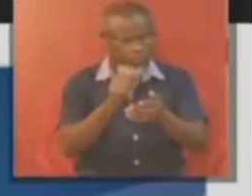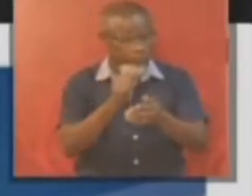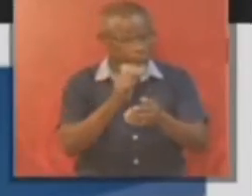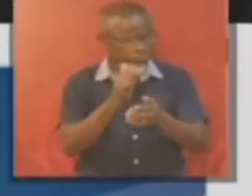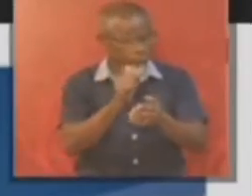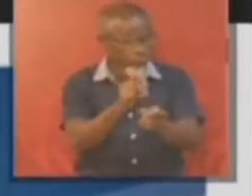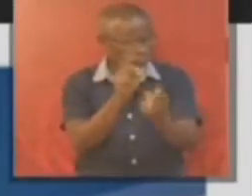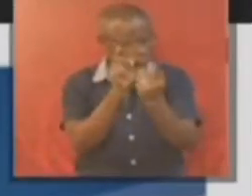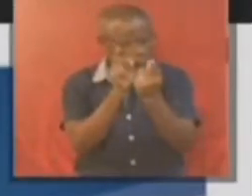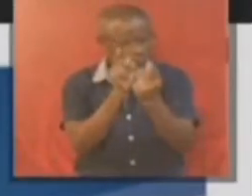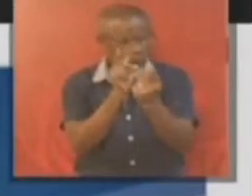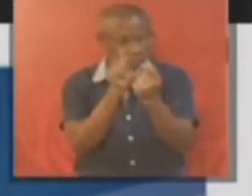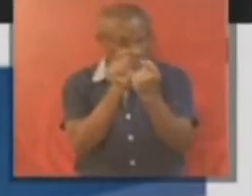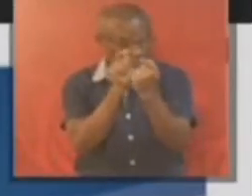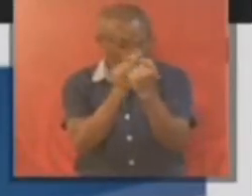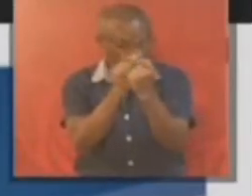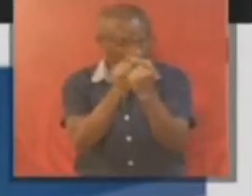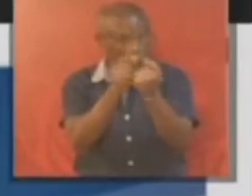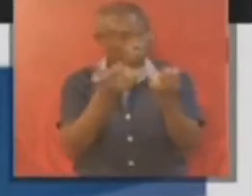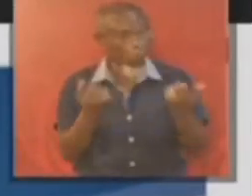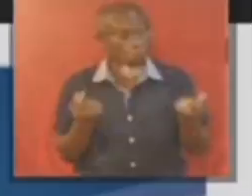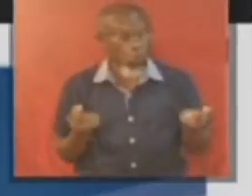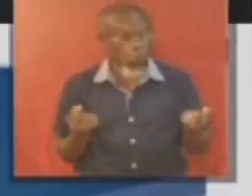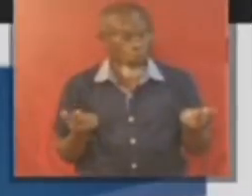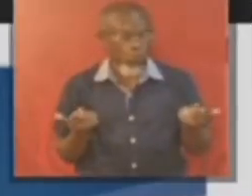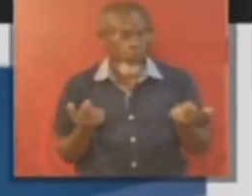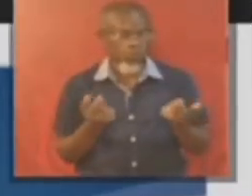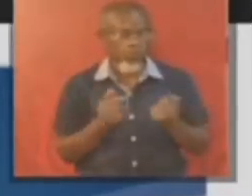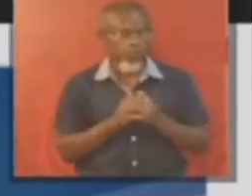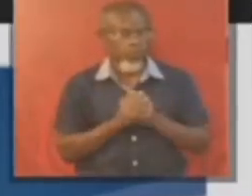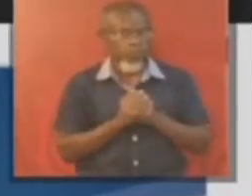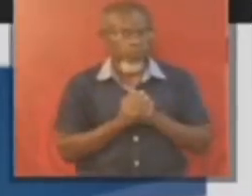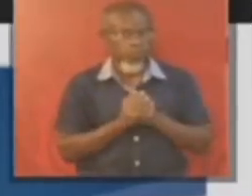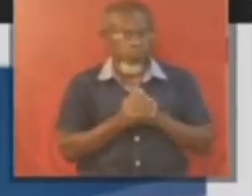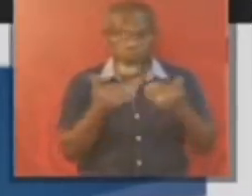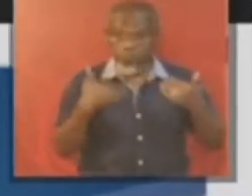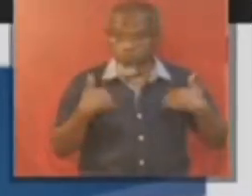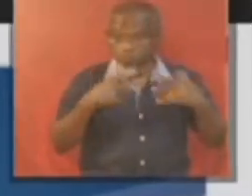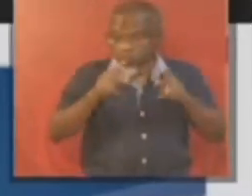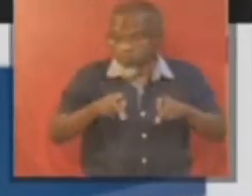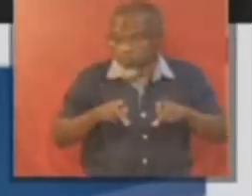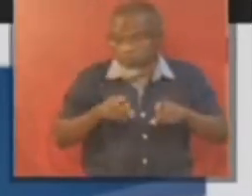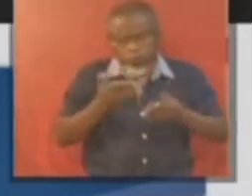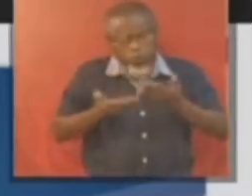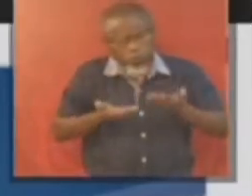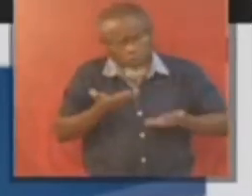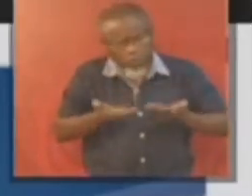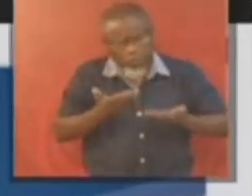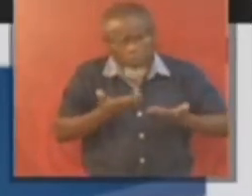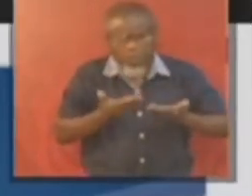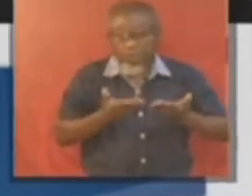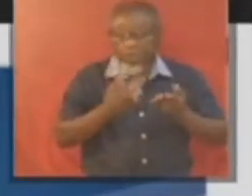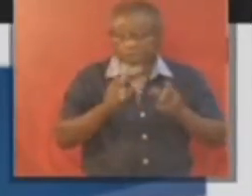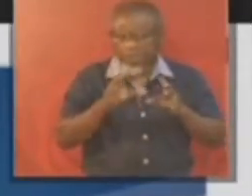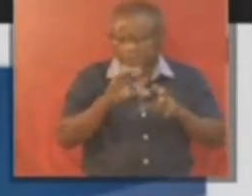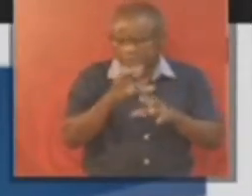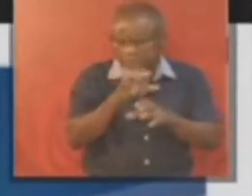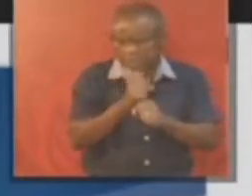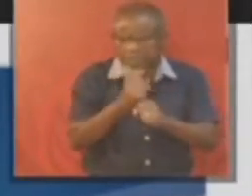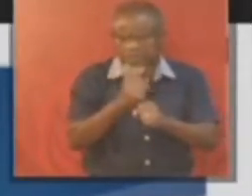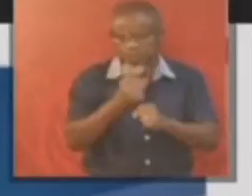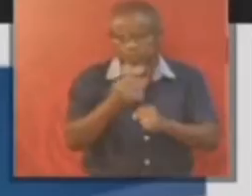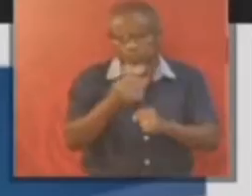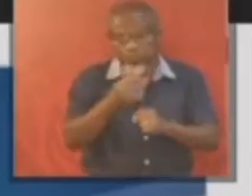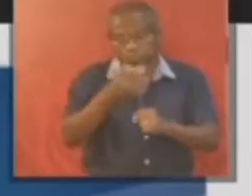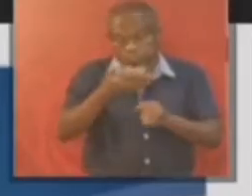during a pandemic, as we have been hearing over and over again, there are vulnerable sectors of our communities. And this is because